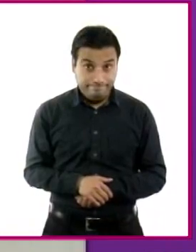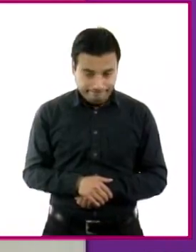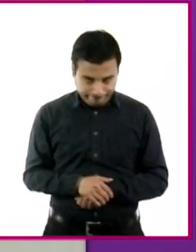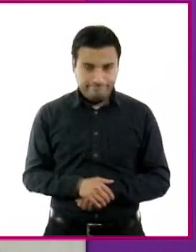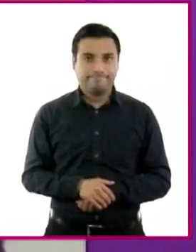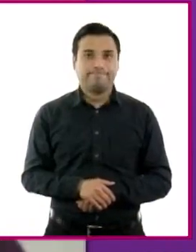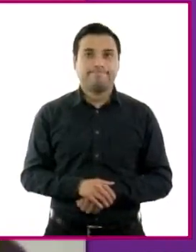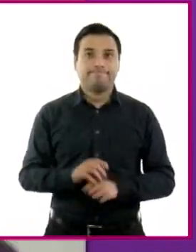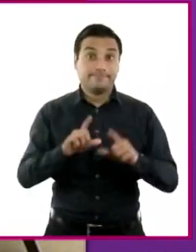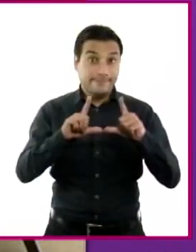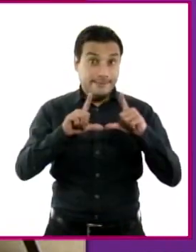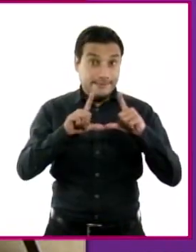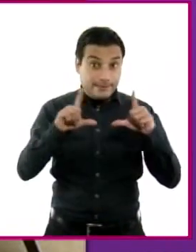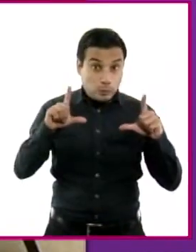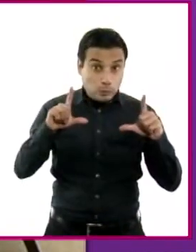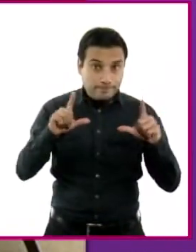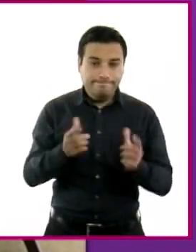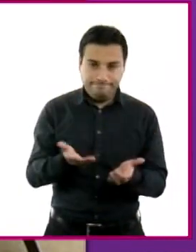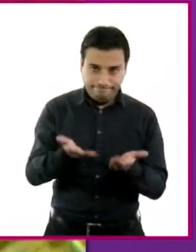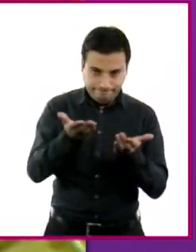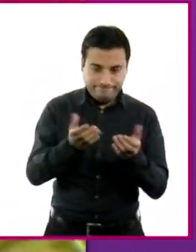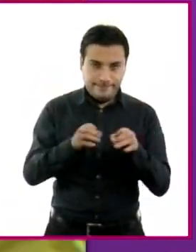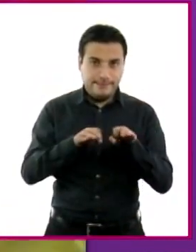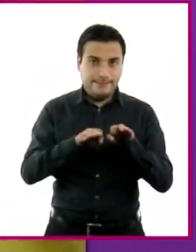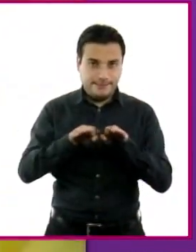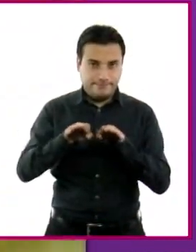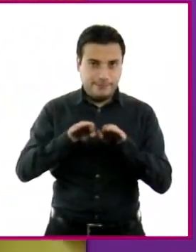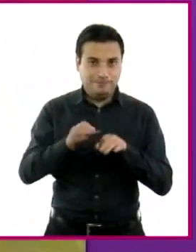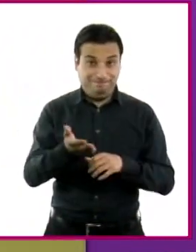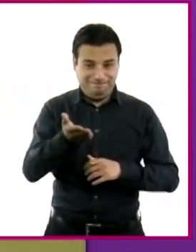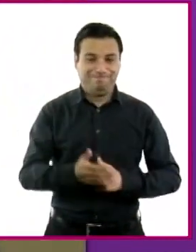get to work, everyone. Everyone.